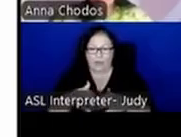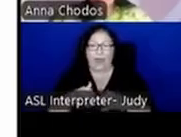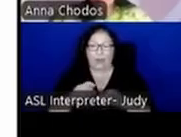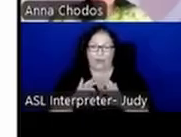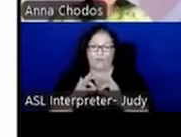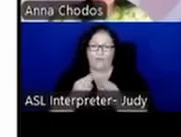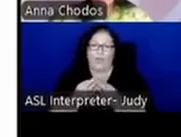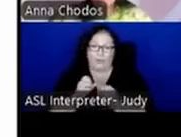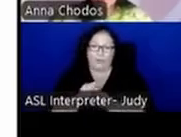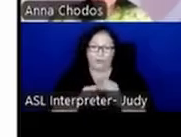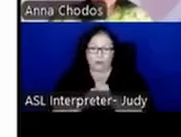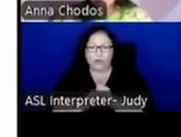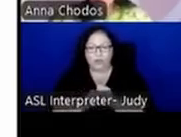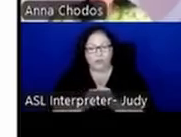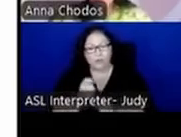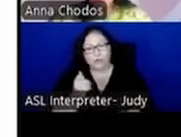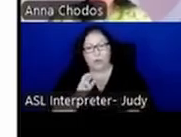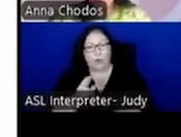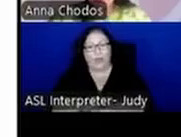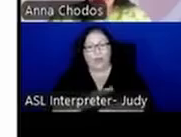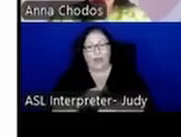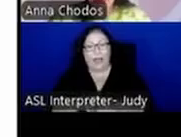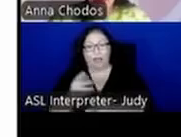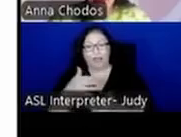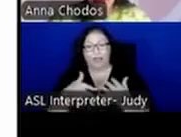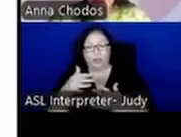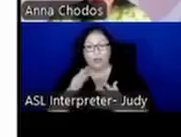structure in a way that isn't healthy. So